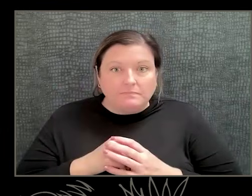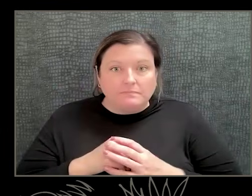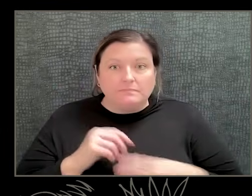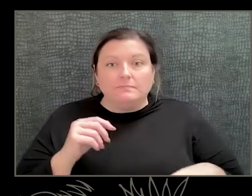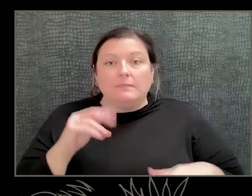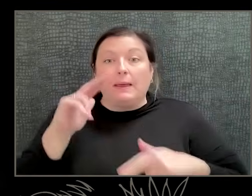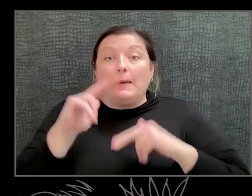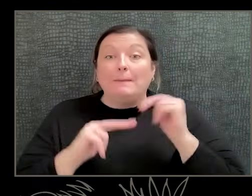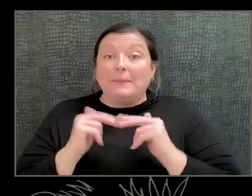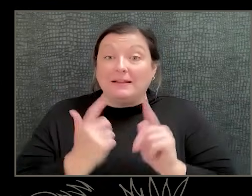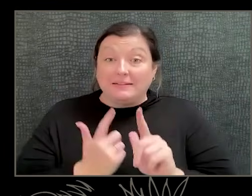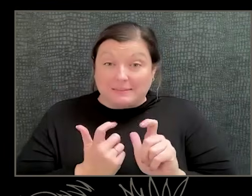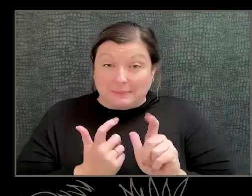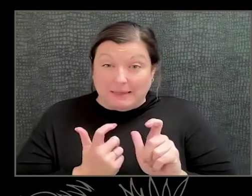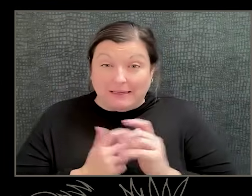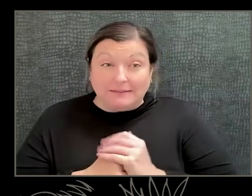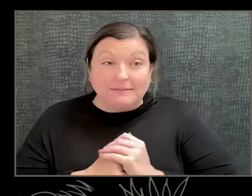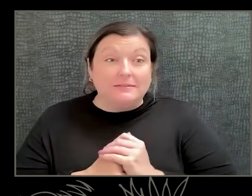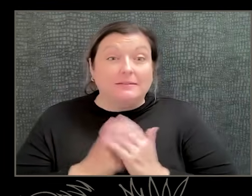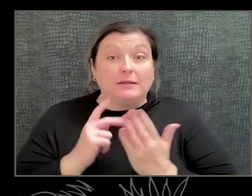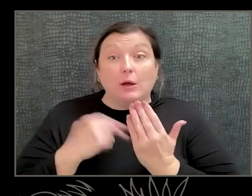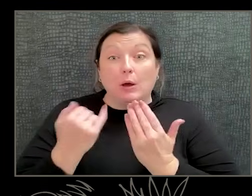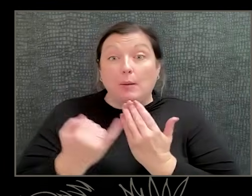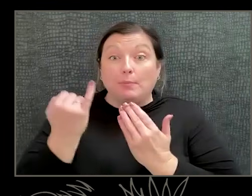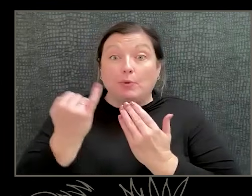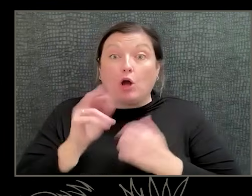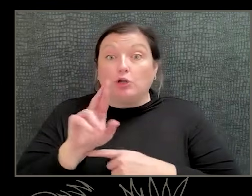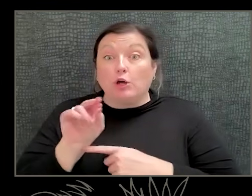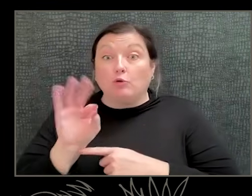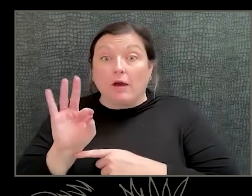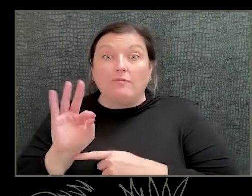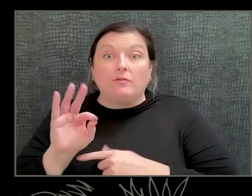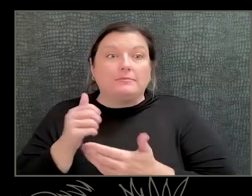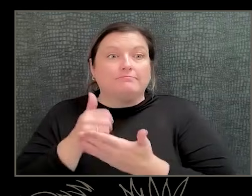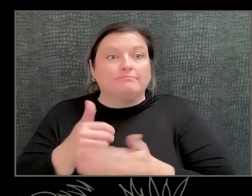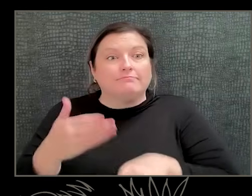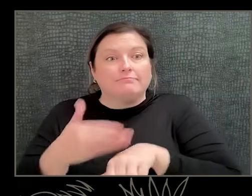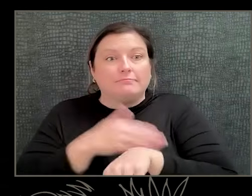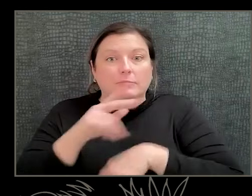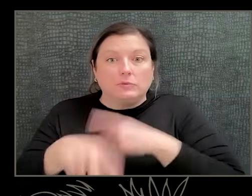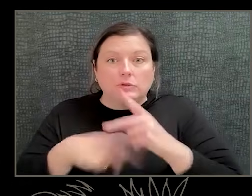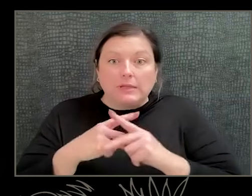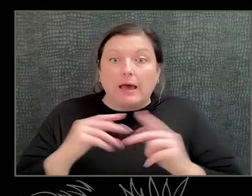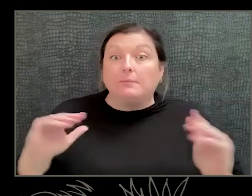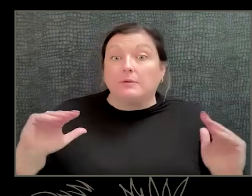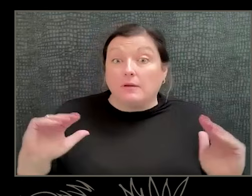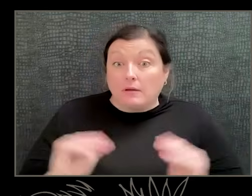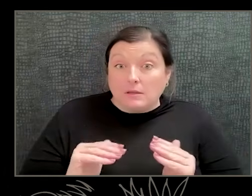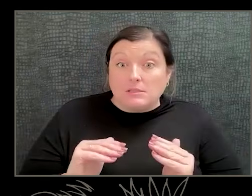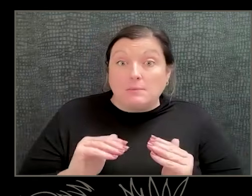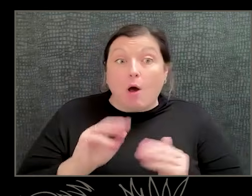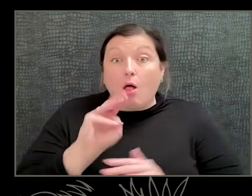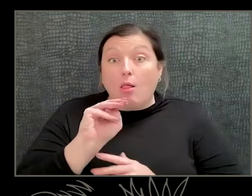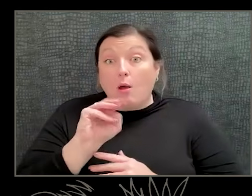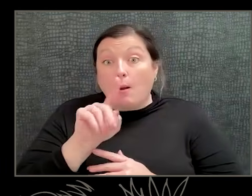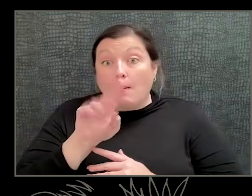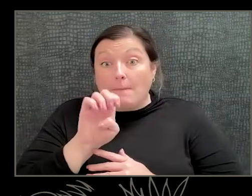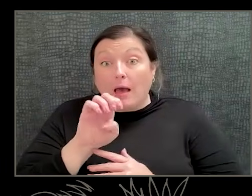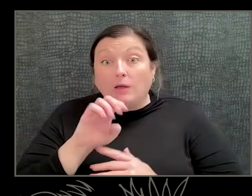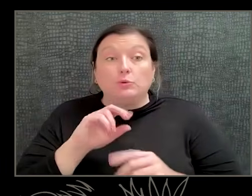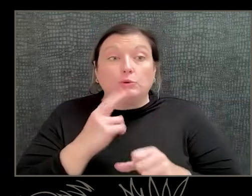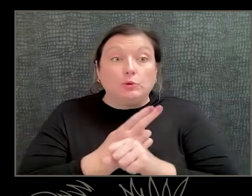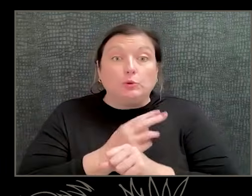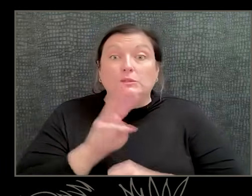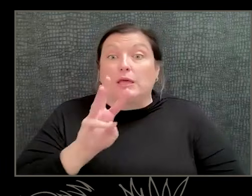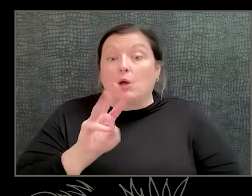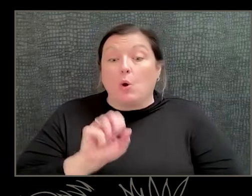So build speeds. Project references help improve the types. Smaller modules using Workspaces make things a lot